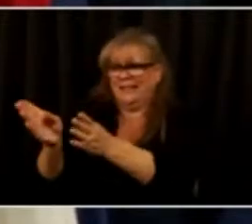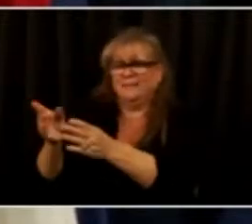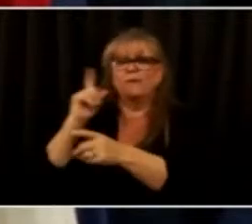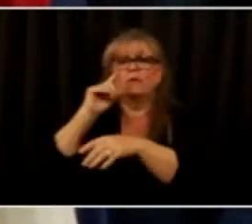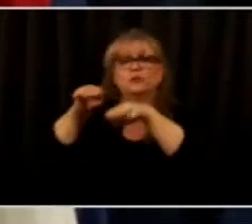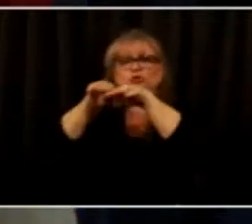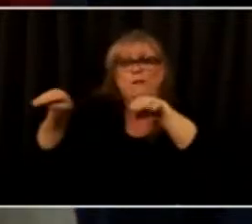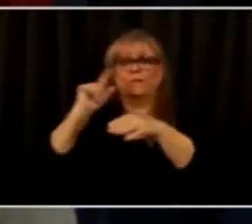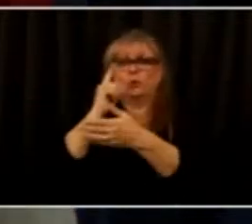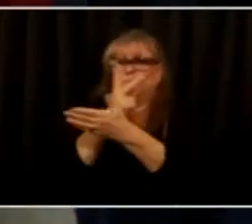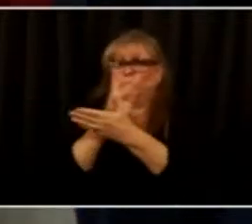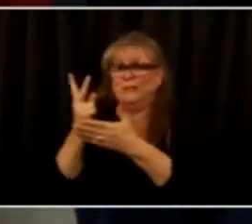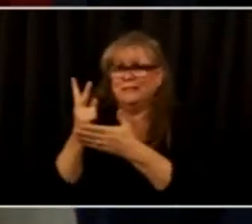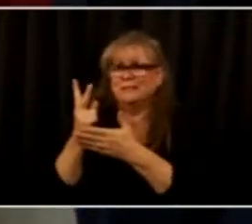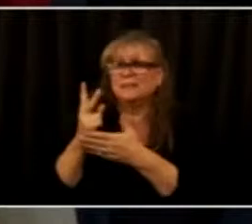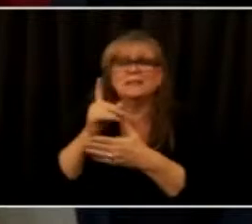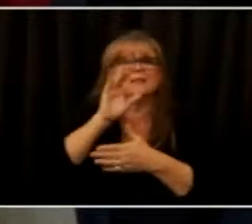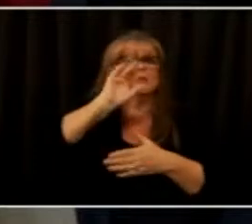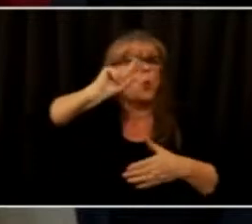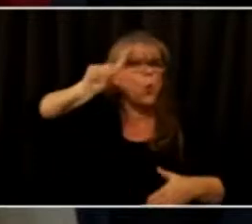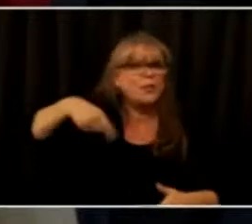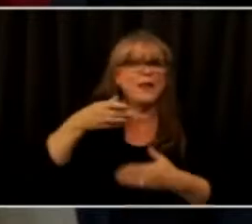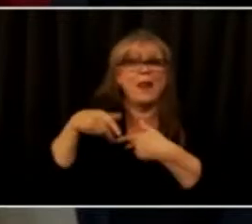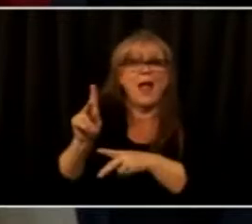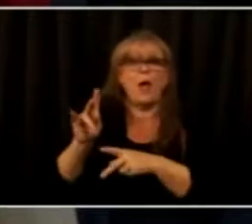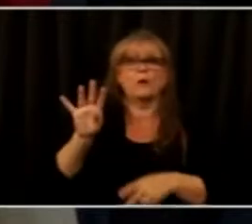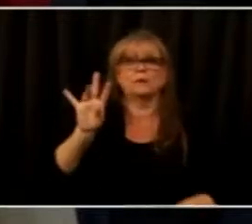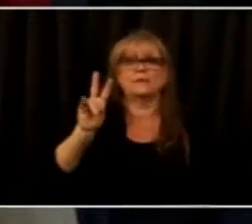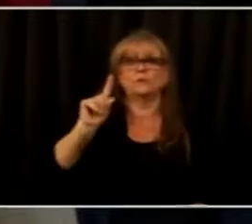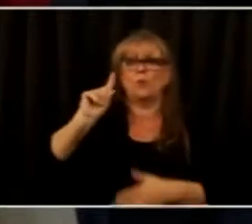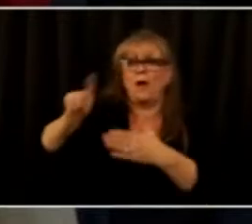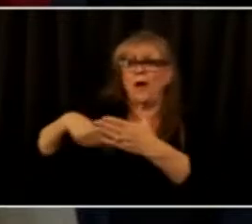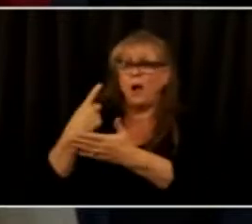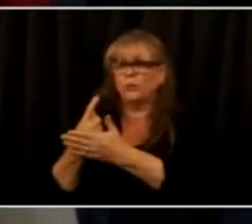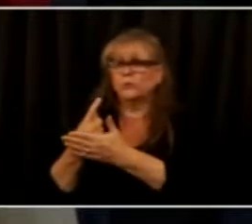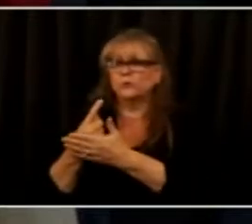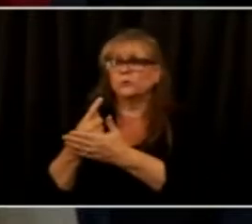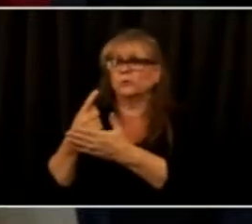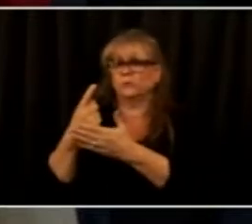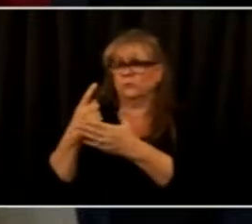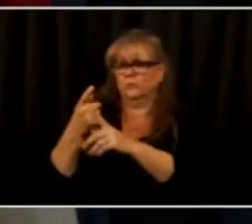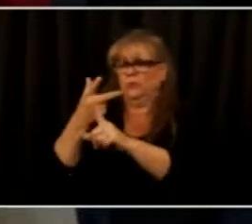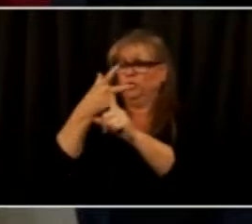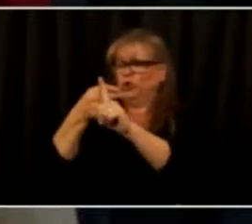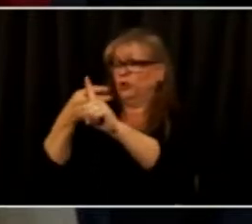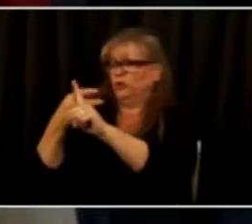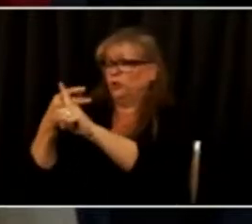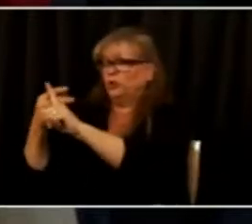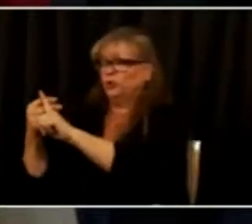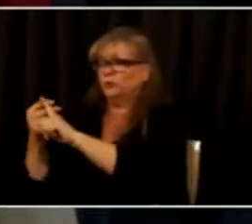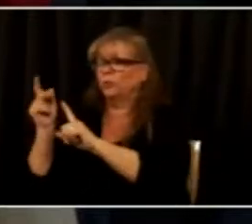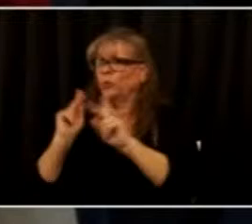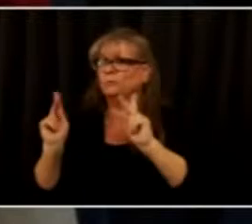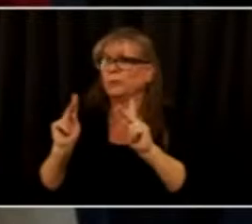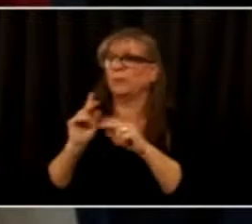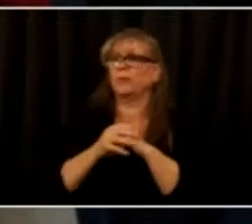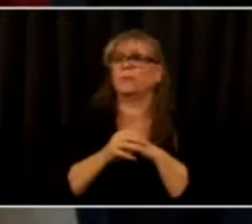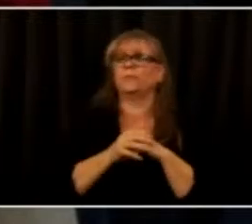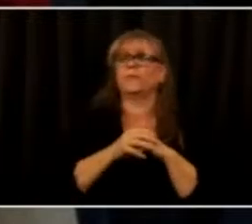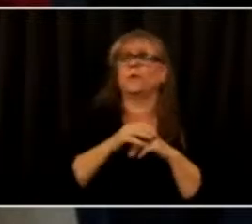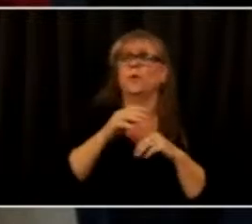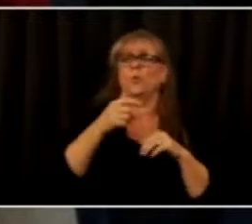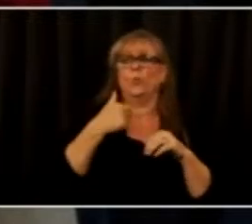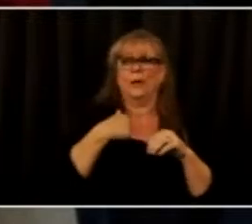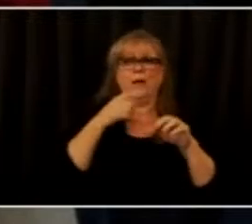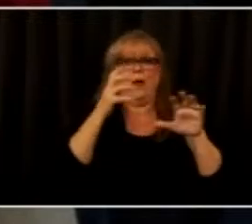if it means puncturing a multi-dose vial to administer a vaccine without having people lined up to receive each dose. We are adopting this CDC guidance here in